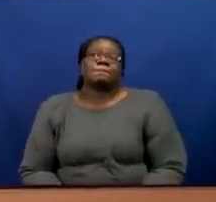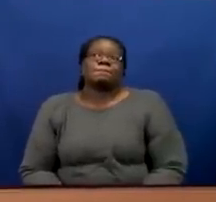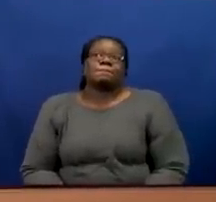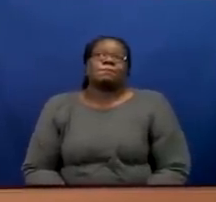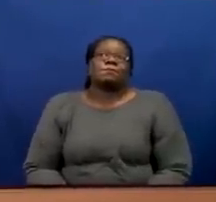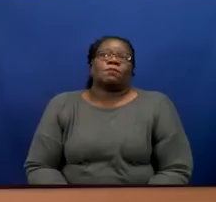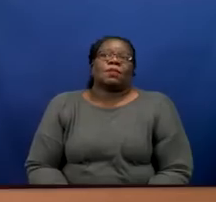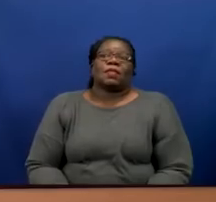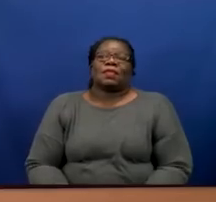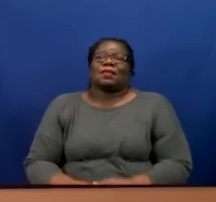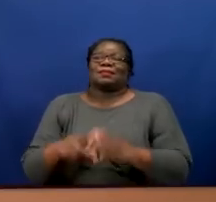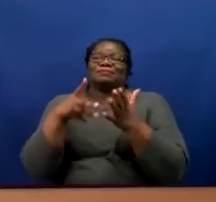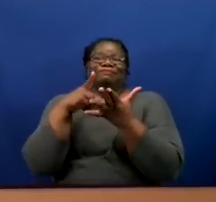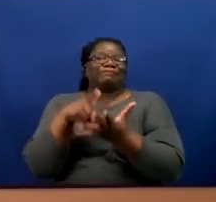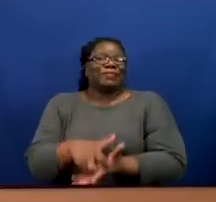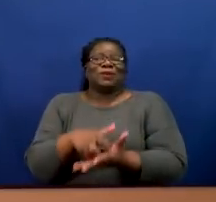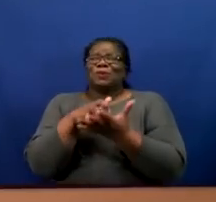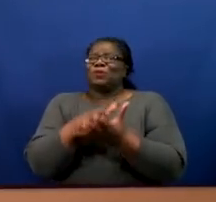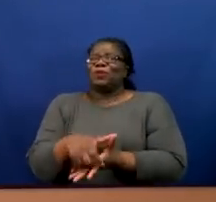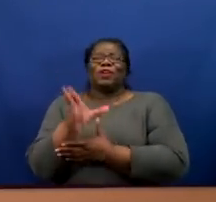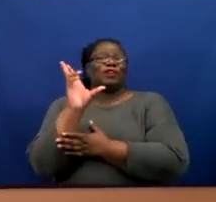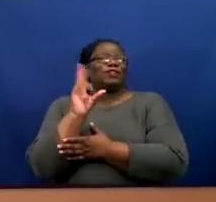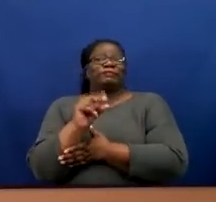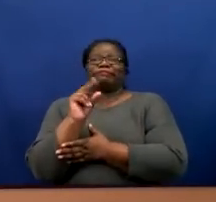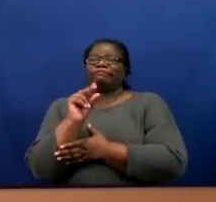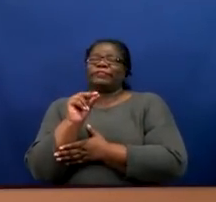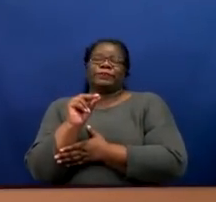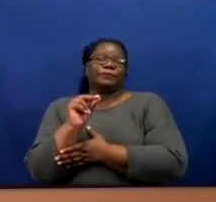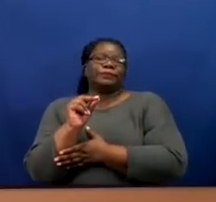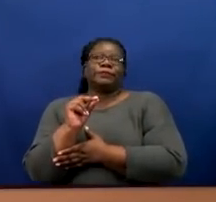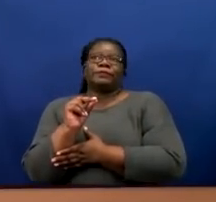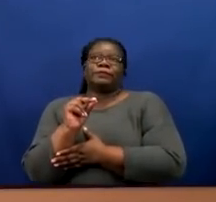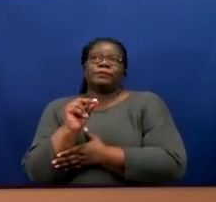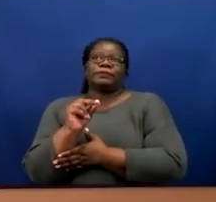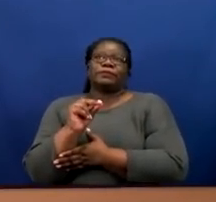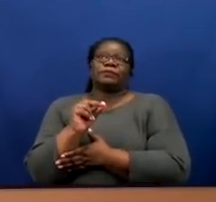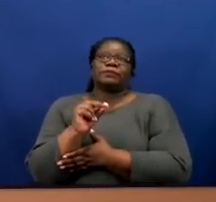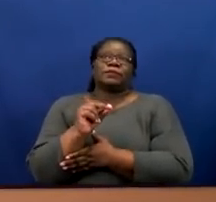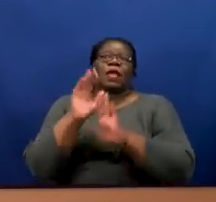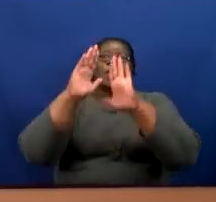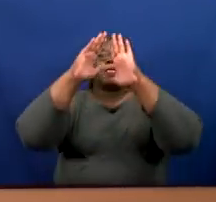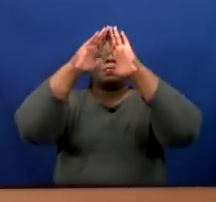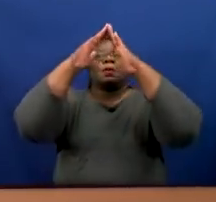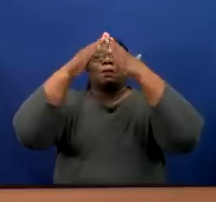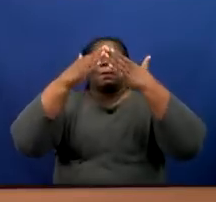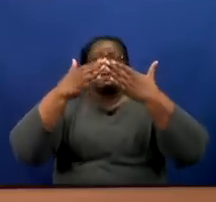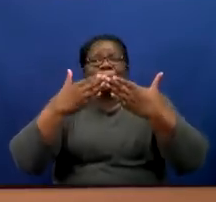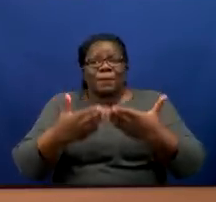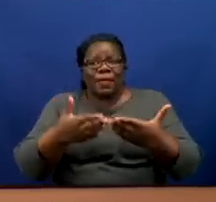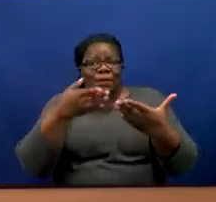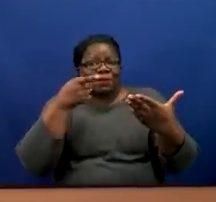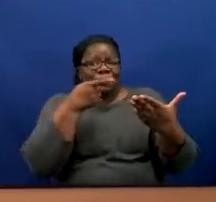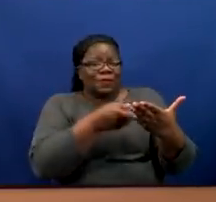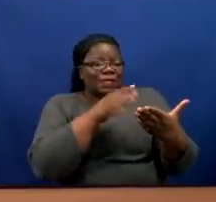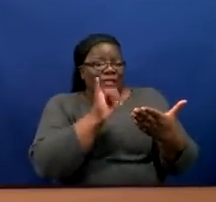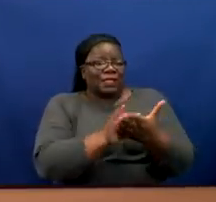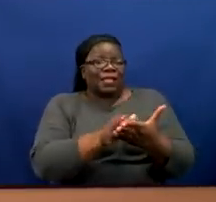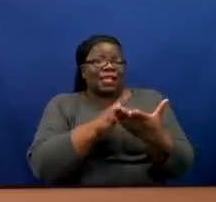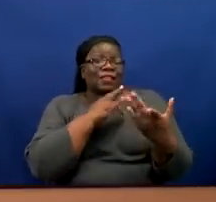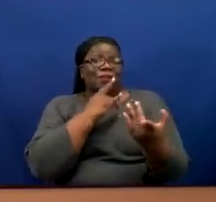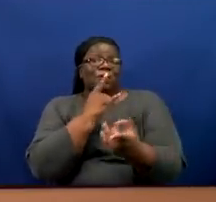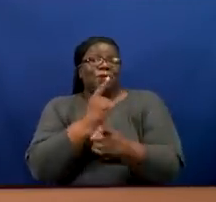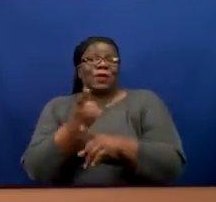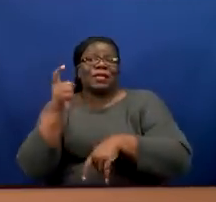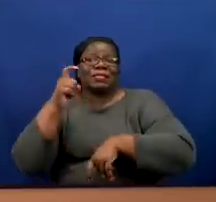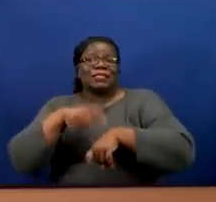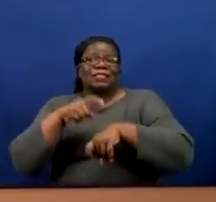Be not weary in well-doing. The Bible says, in due